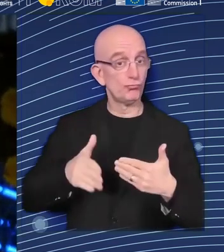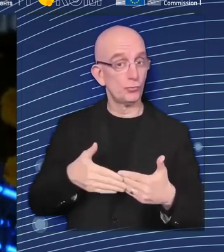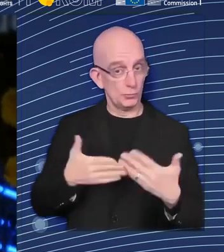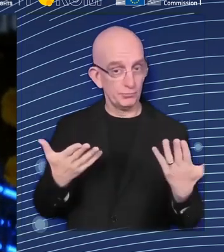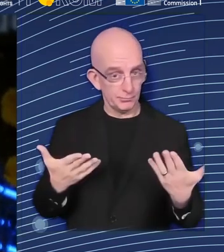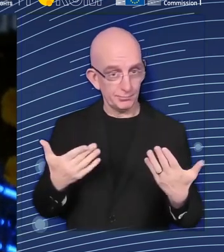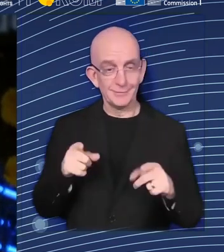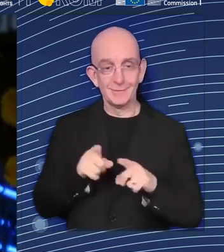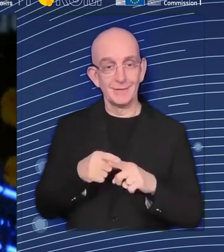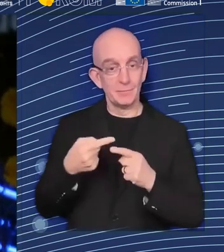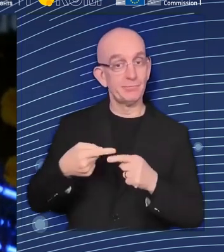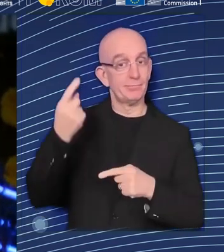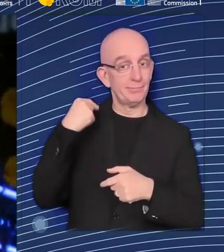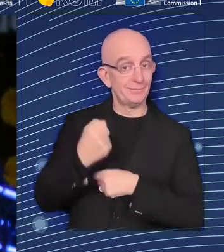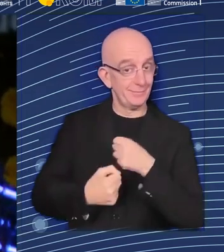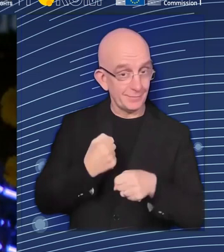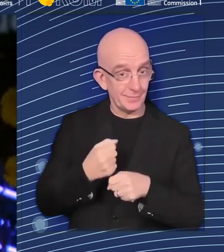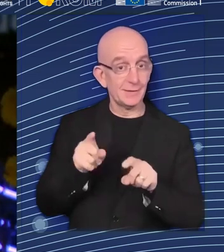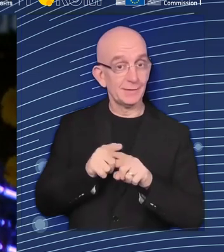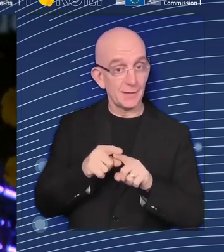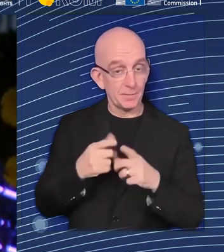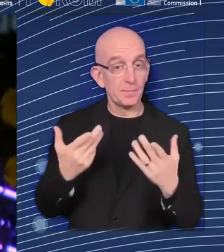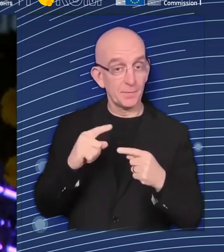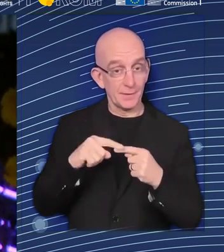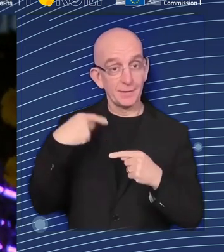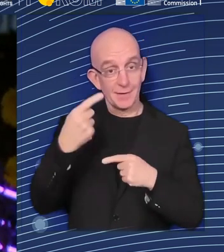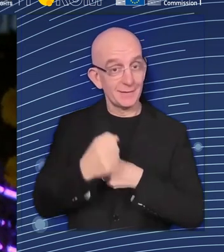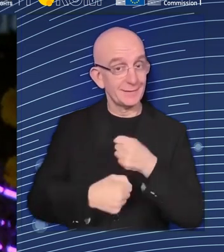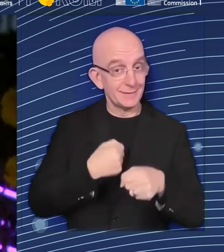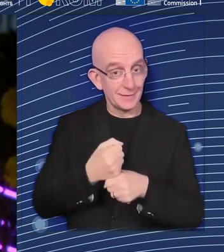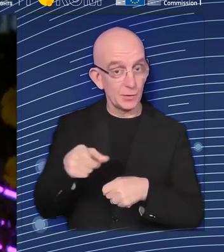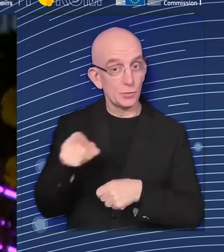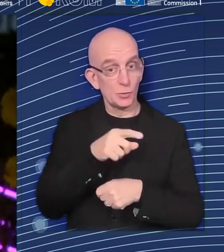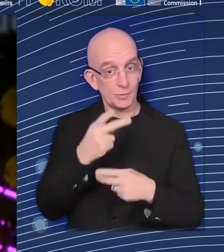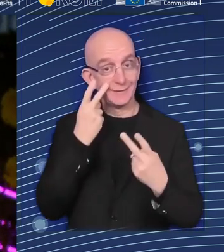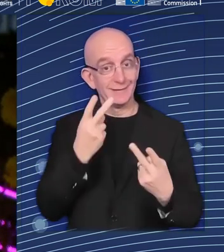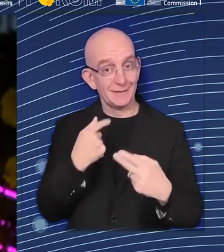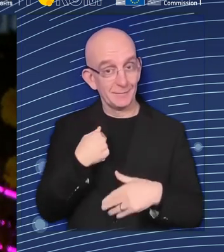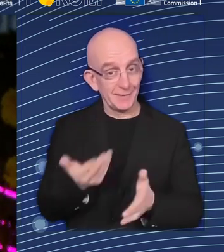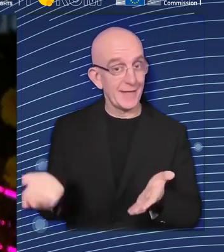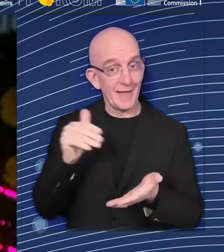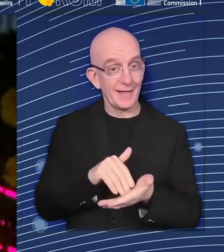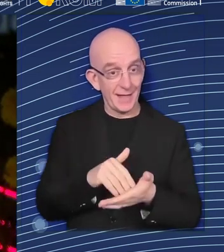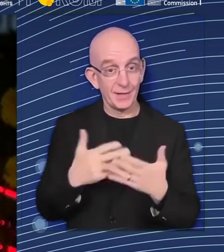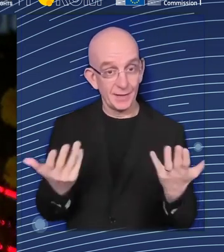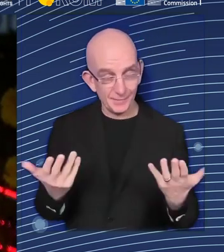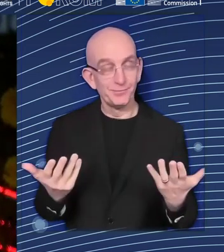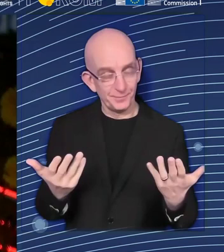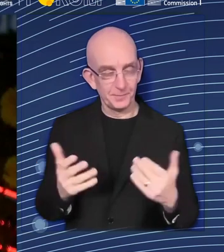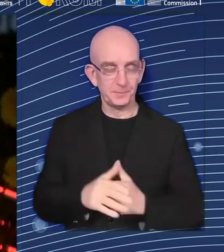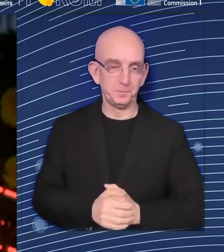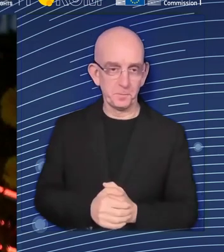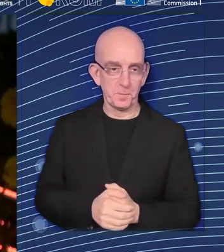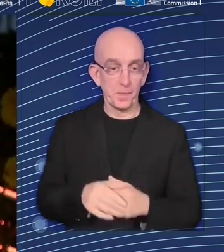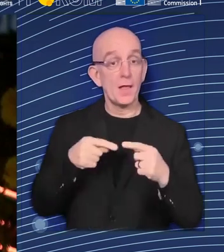This forum is our largest event dedicated to the work that is done in our DG. And I think it has been